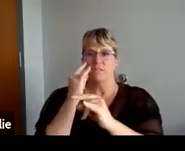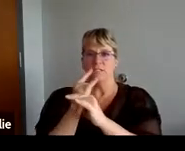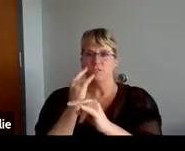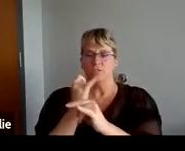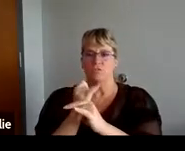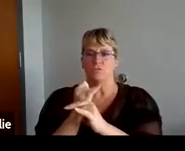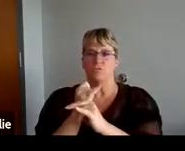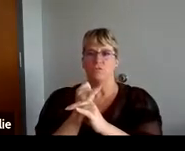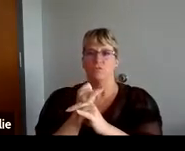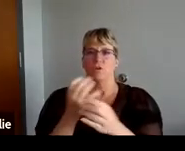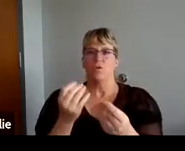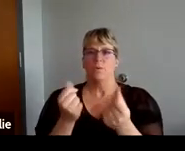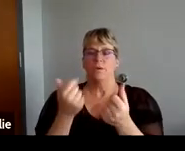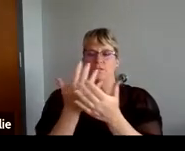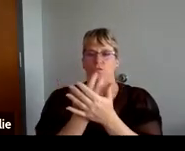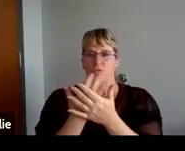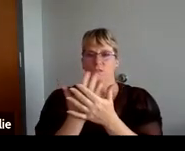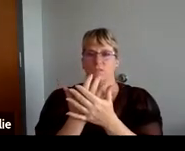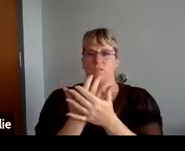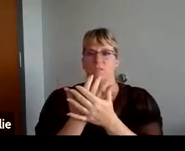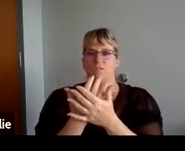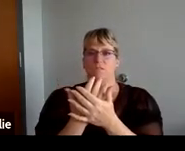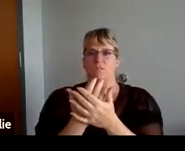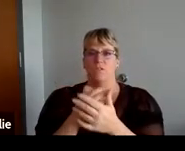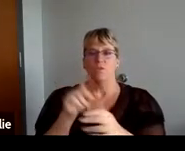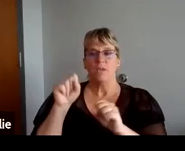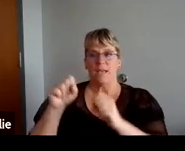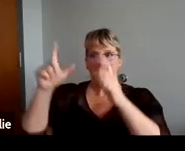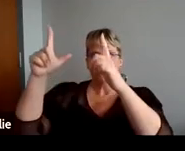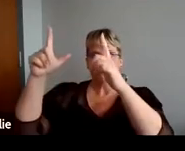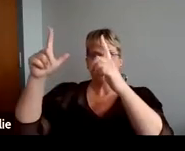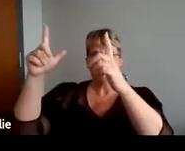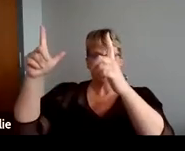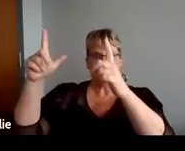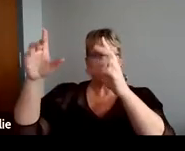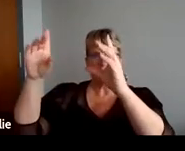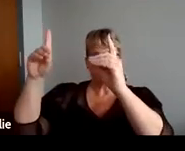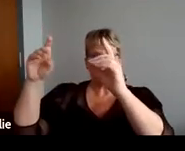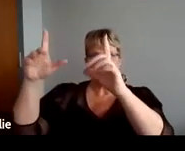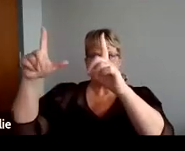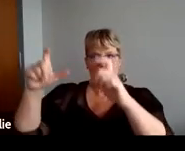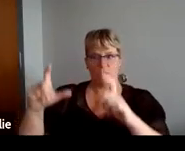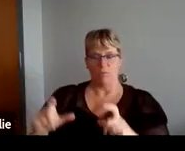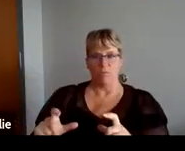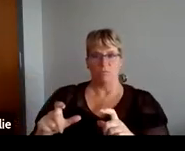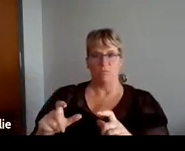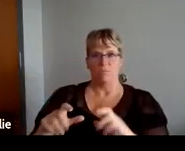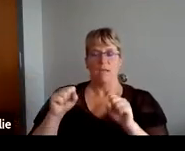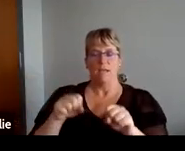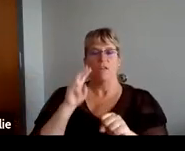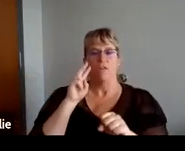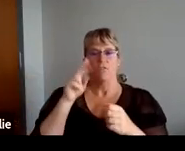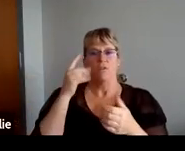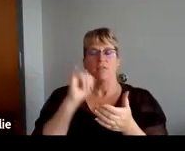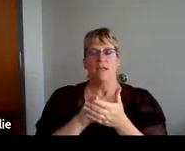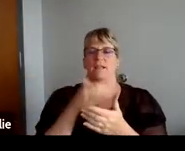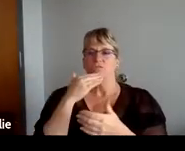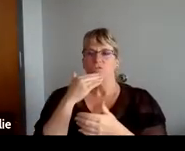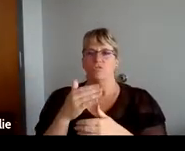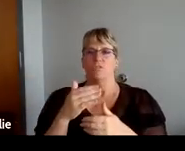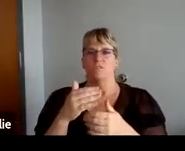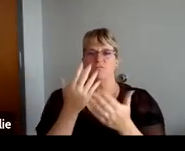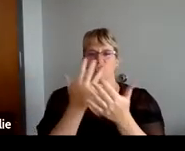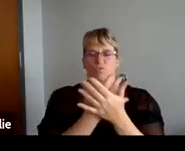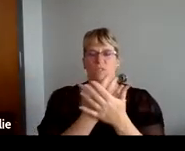Abuse quick screens, and it's a downloadable freebie tool. So if you go to APNA's website and look for that, it's a great little screening